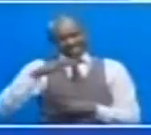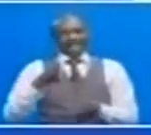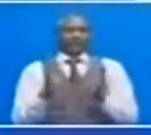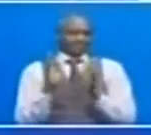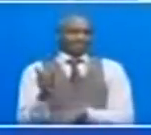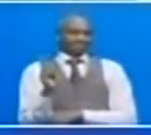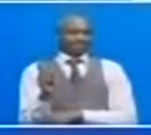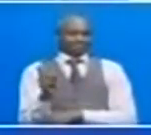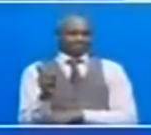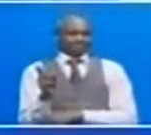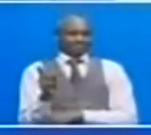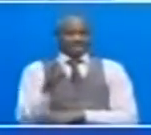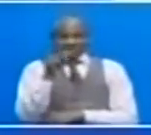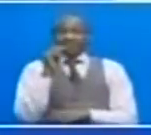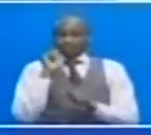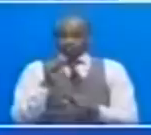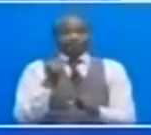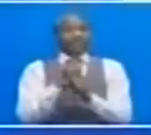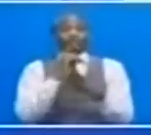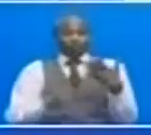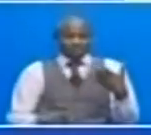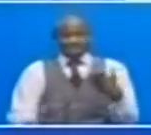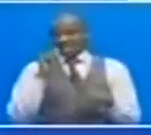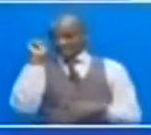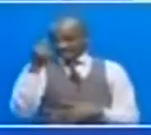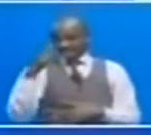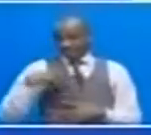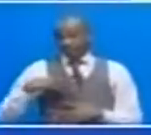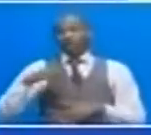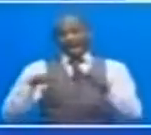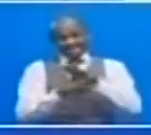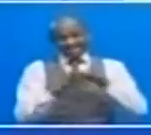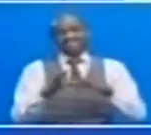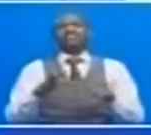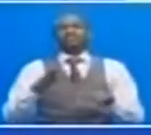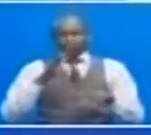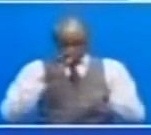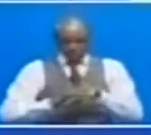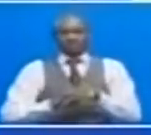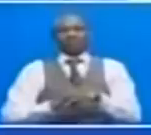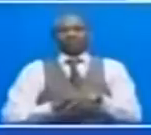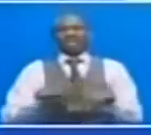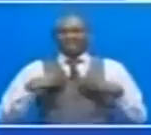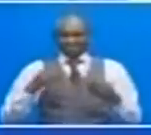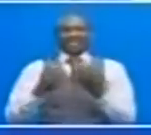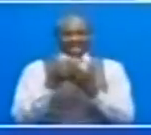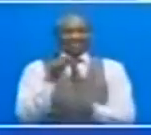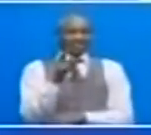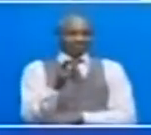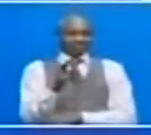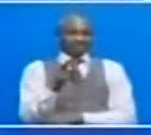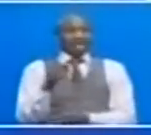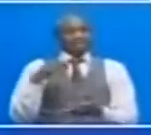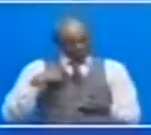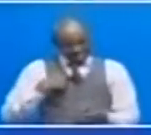structures. This will ensure that Kenyans have access to better health care. Once again,